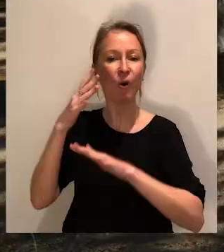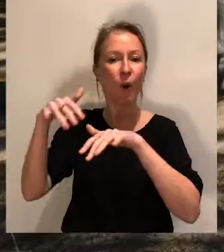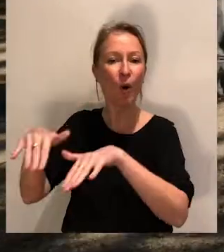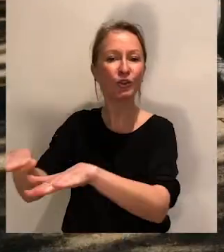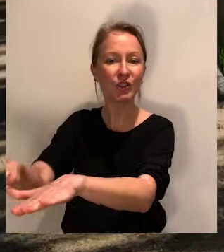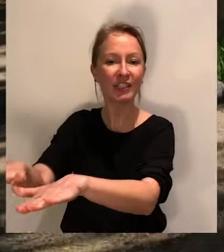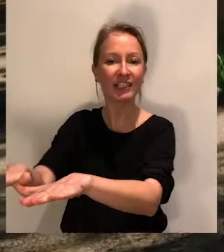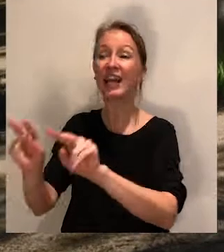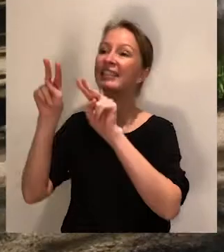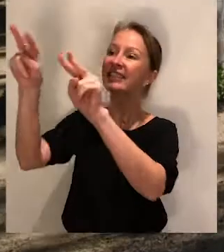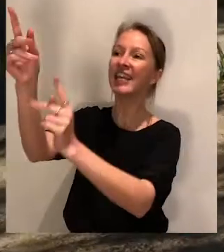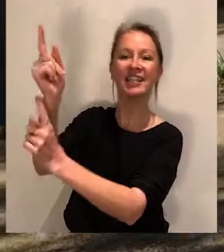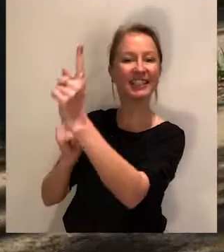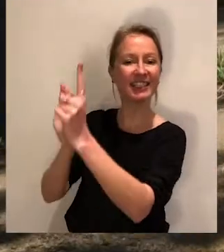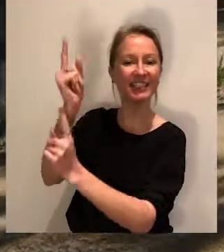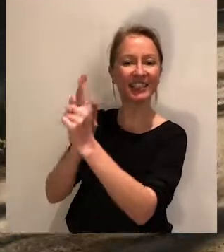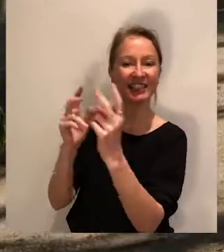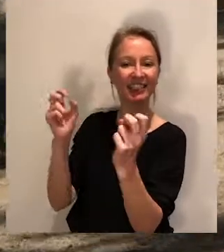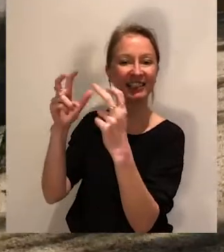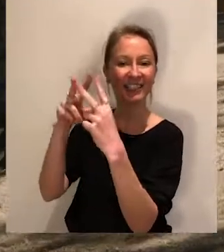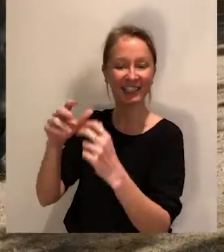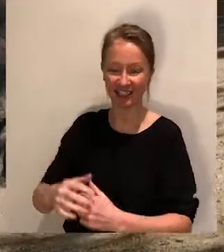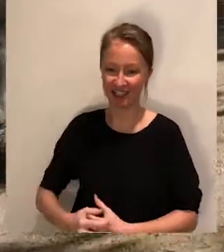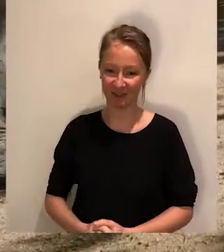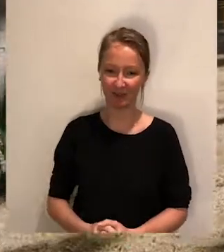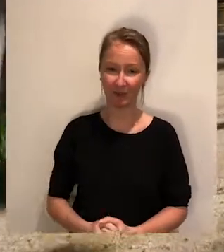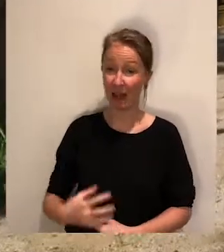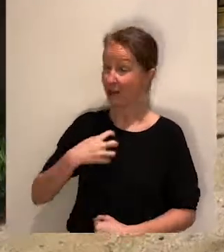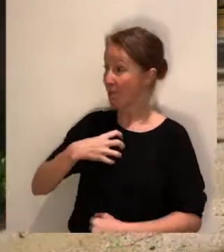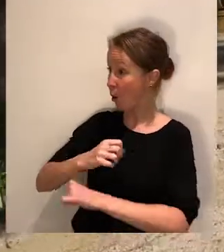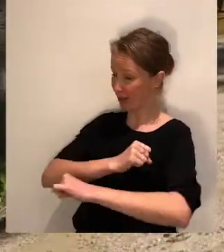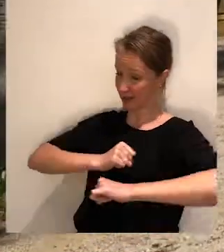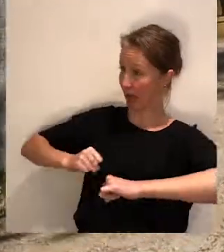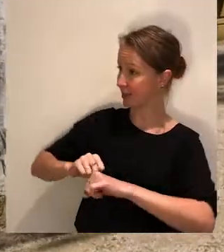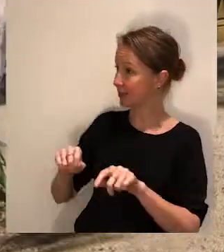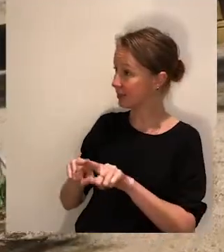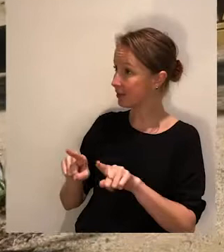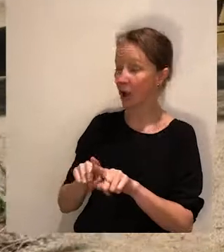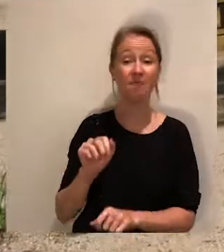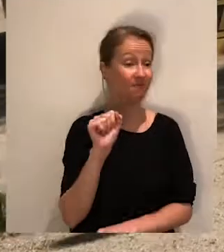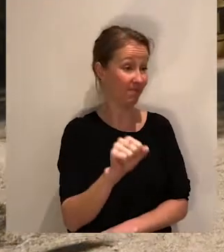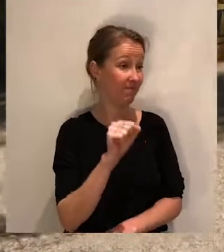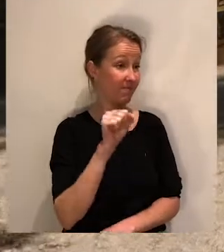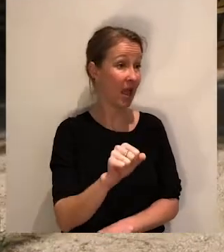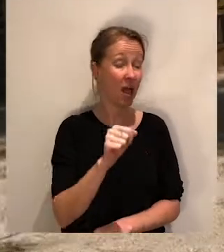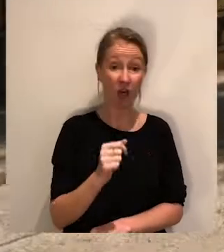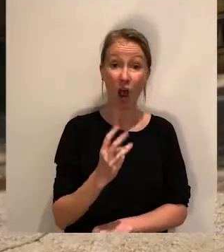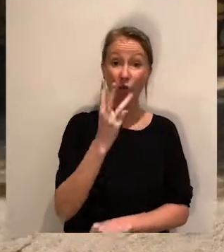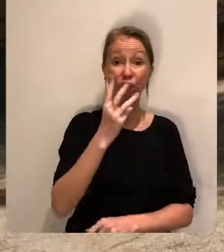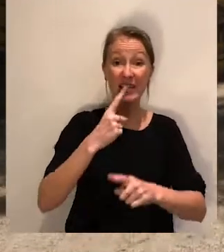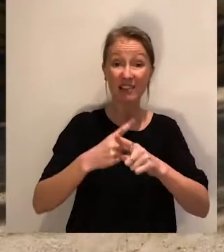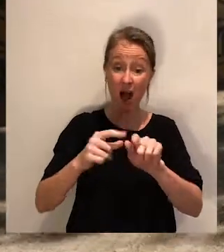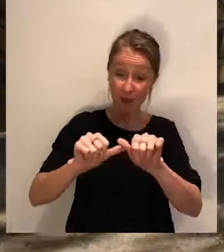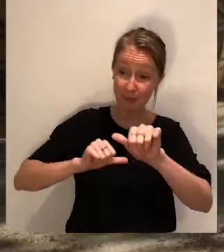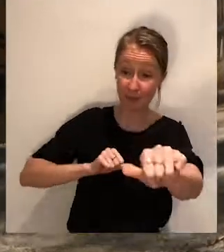people in the city again. And they've got a lot more space too, haven't they? Lots more space. This new space is about 3 times the space for